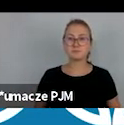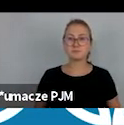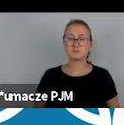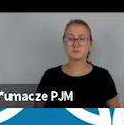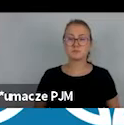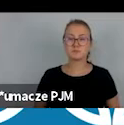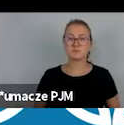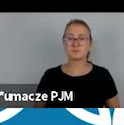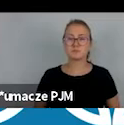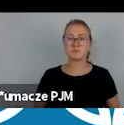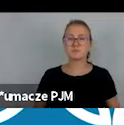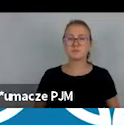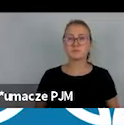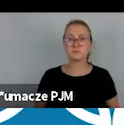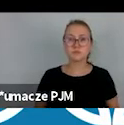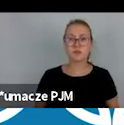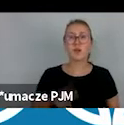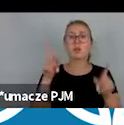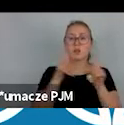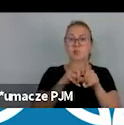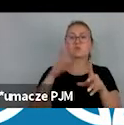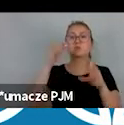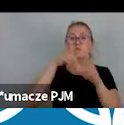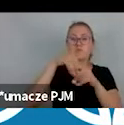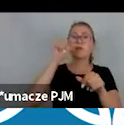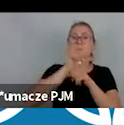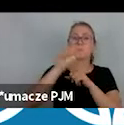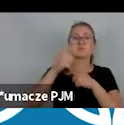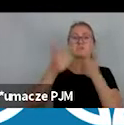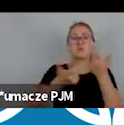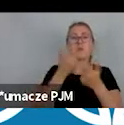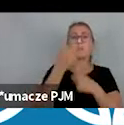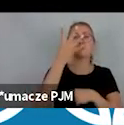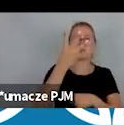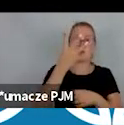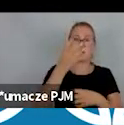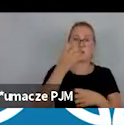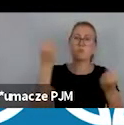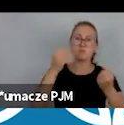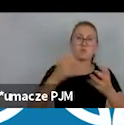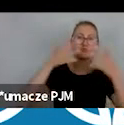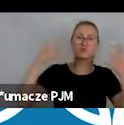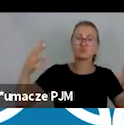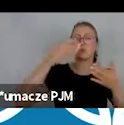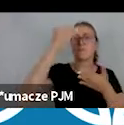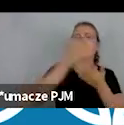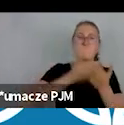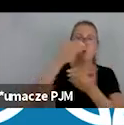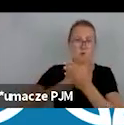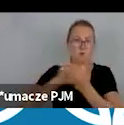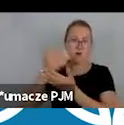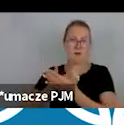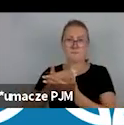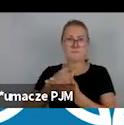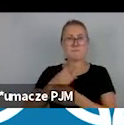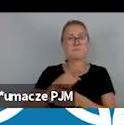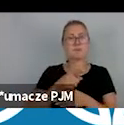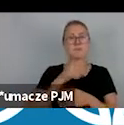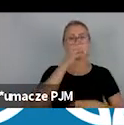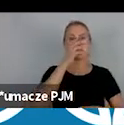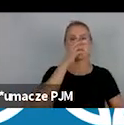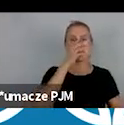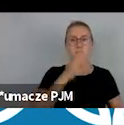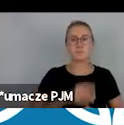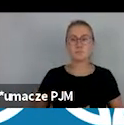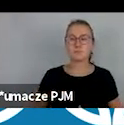disarmament, another one focusing on the women, peace and security agenda, looking at the range of resolutions that